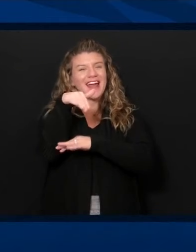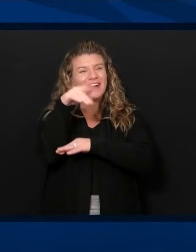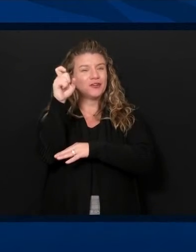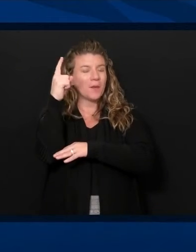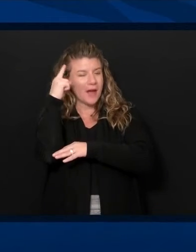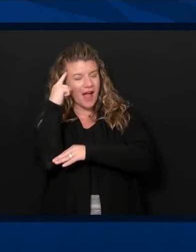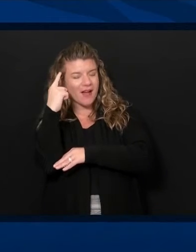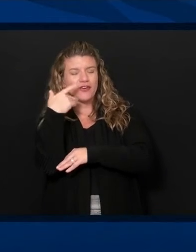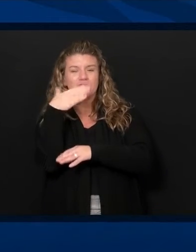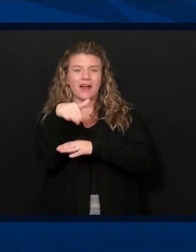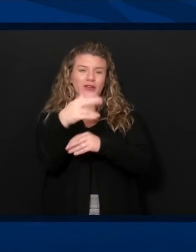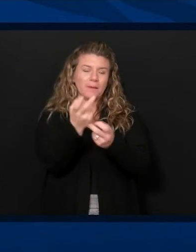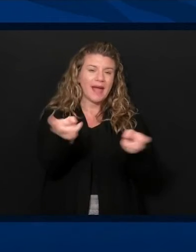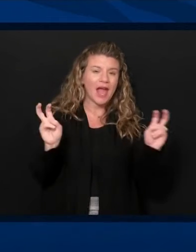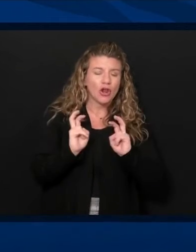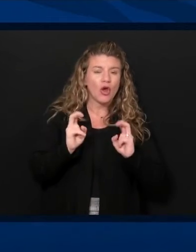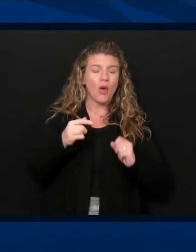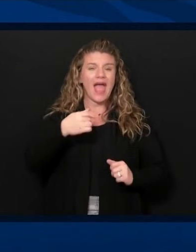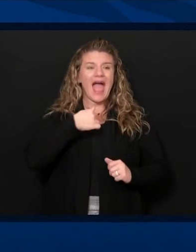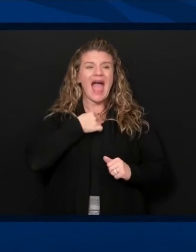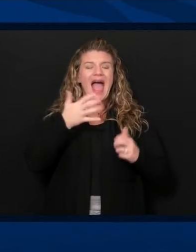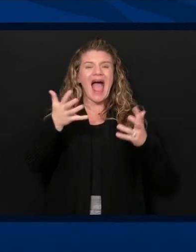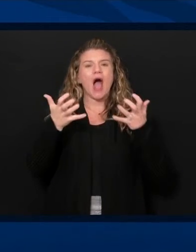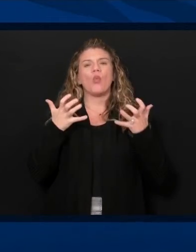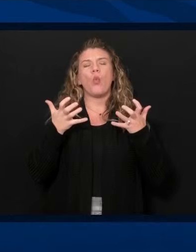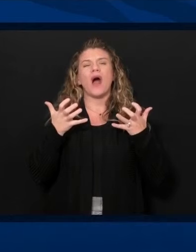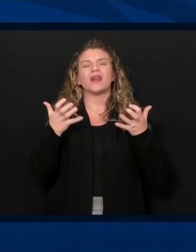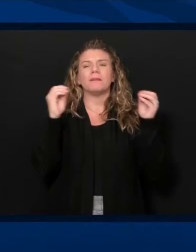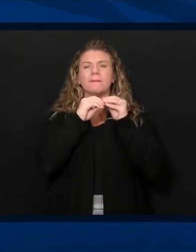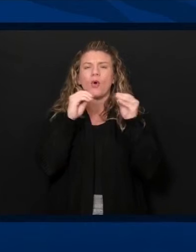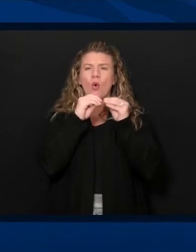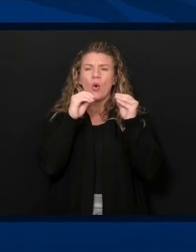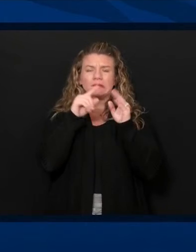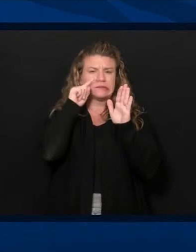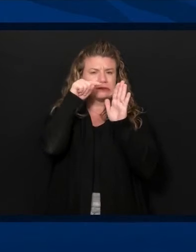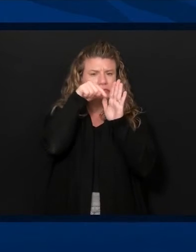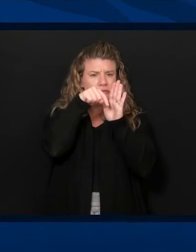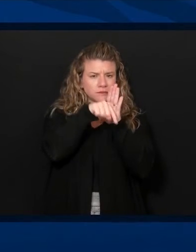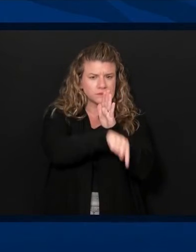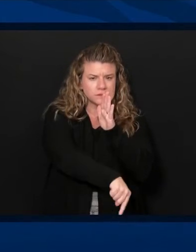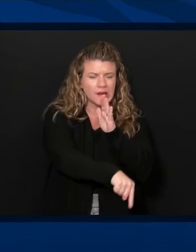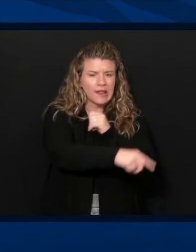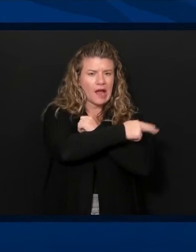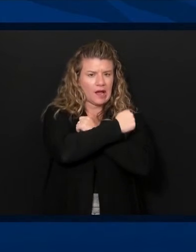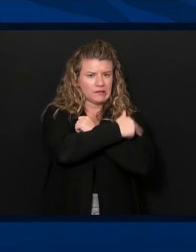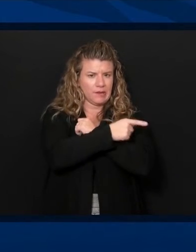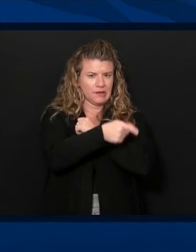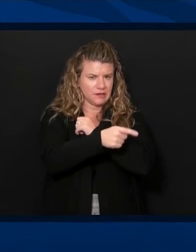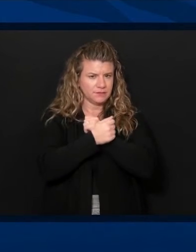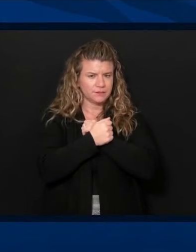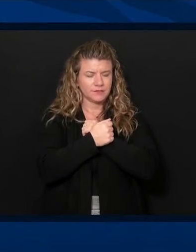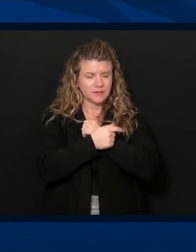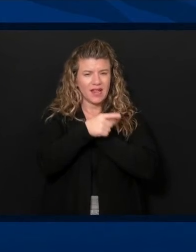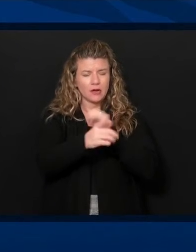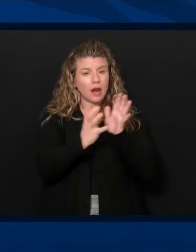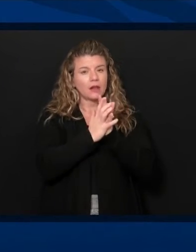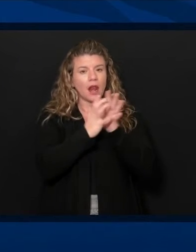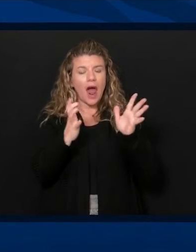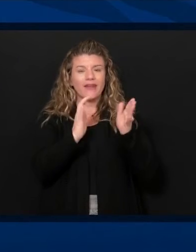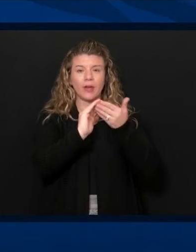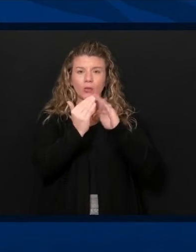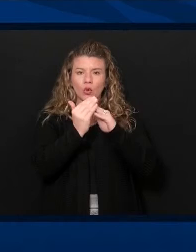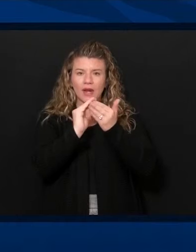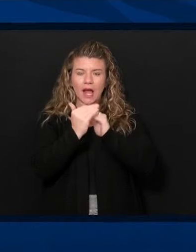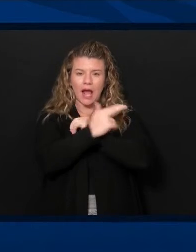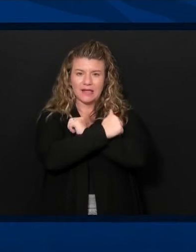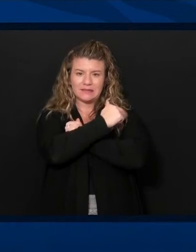Good afternoon, panel. I want to go in a little deeper on the hospital situation. There are a lot of community hospitals out there